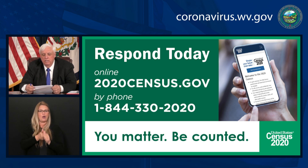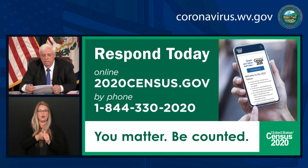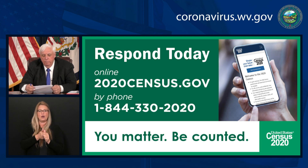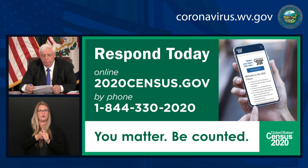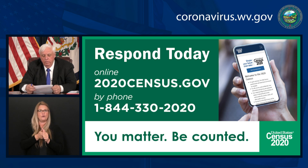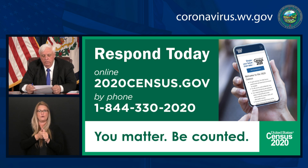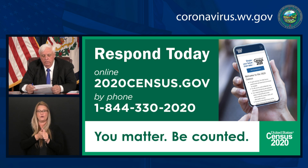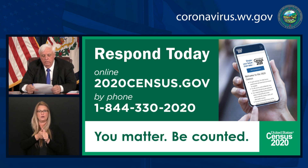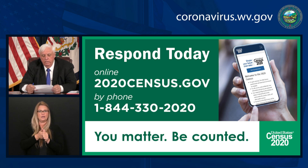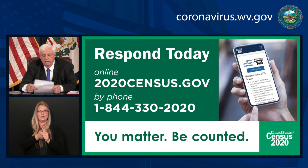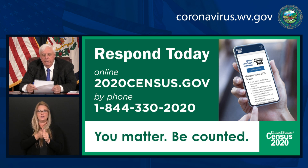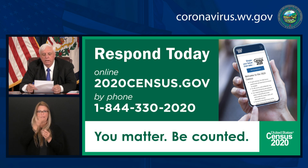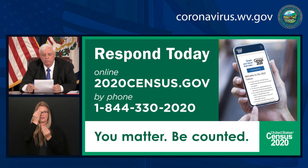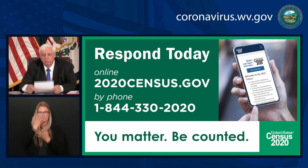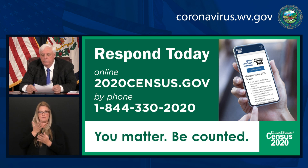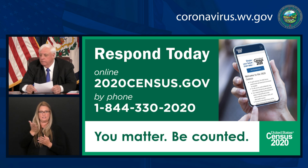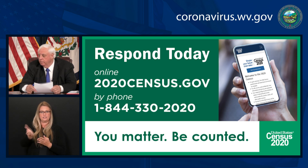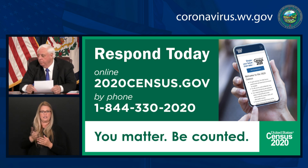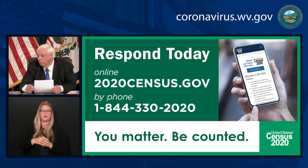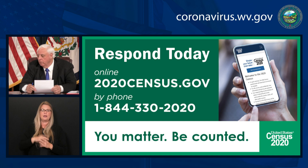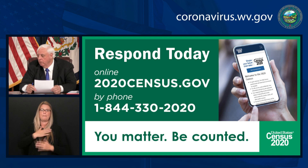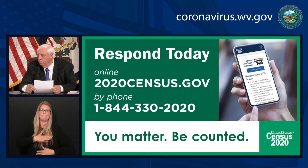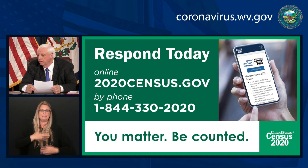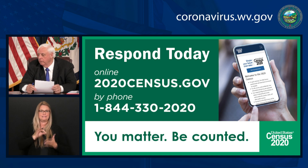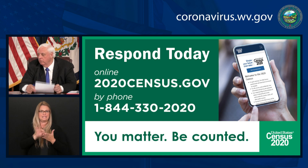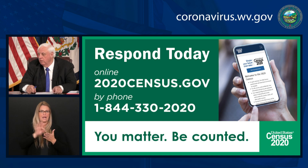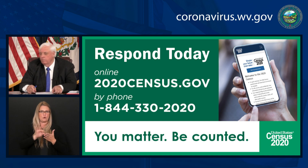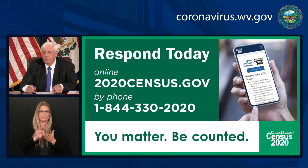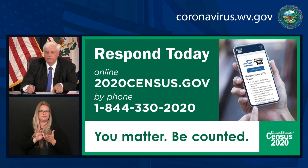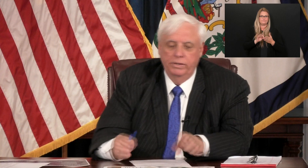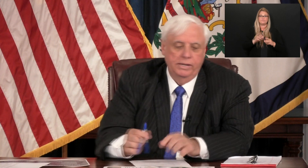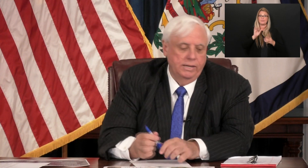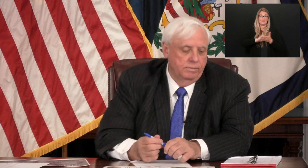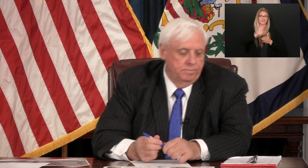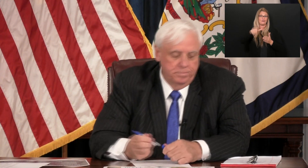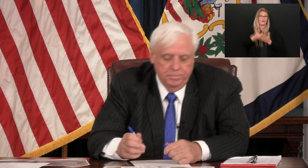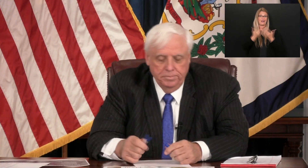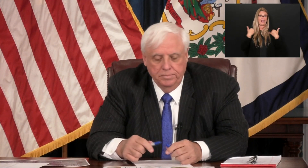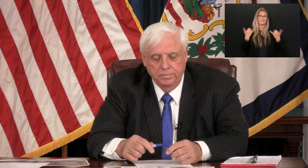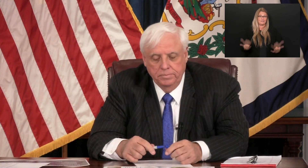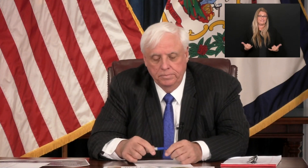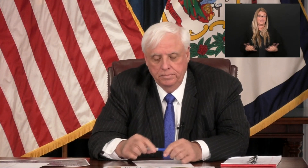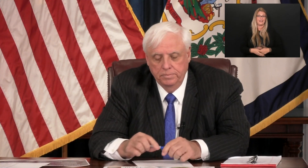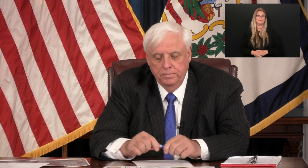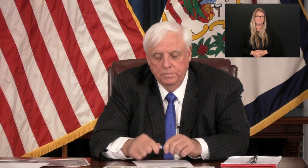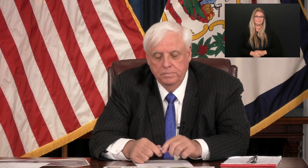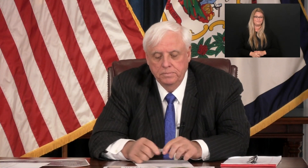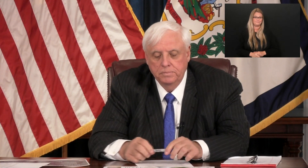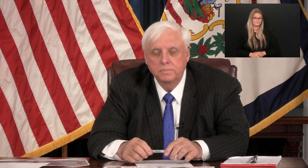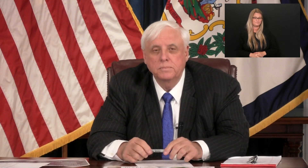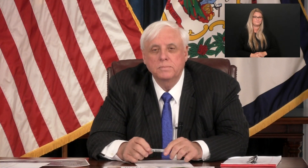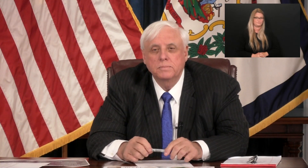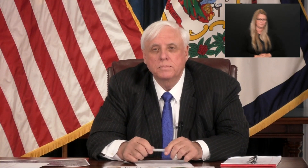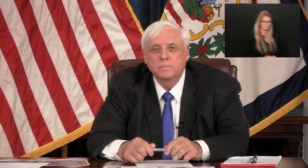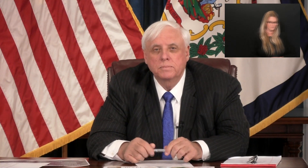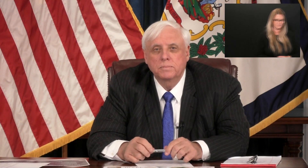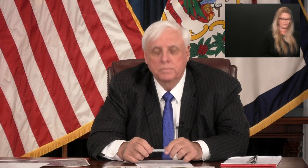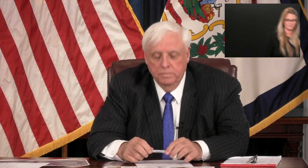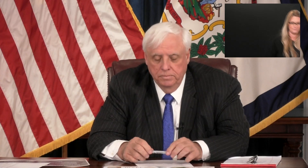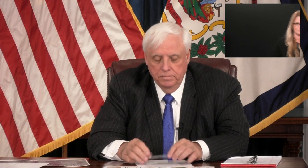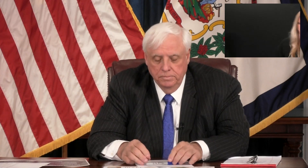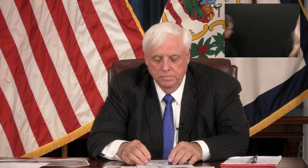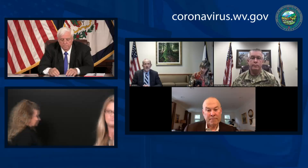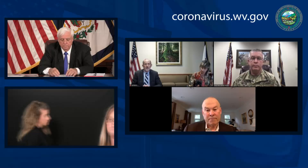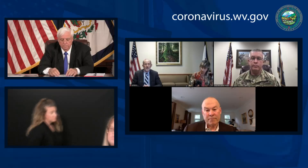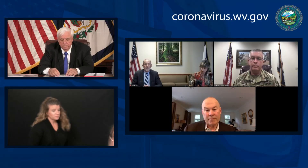just get counted, please. But that's all I've got for today. All right, thank you, Governor. Let's now go to Major